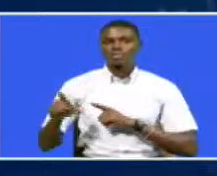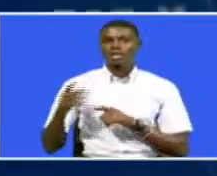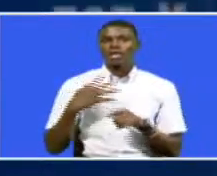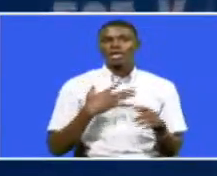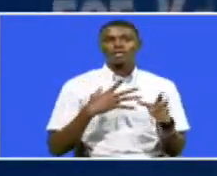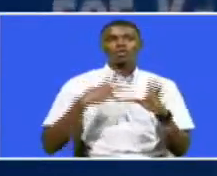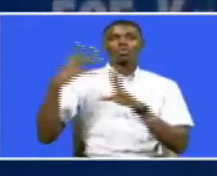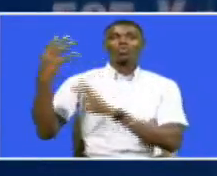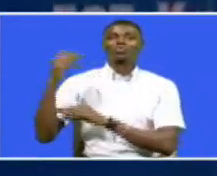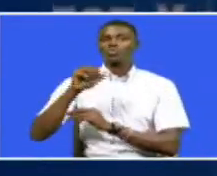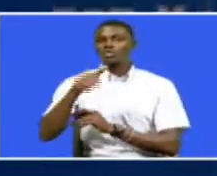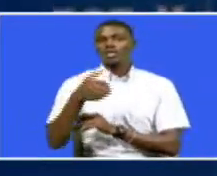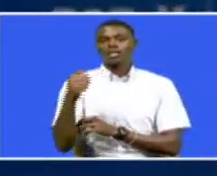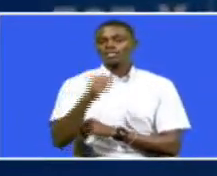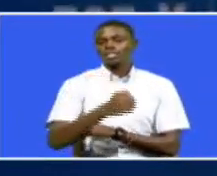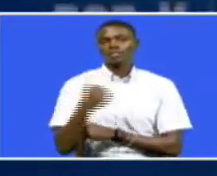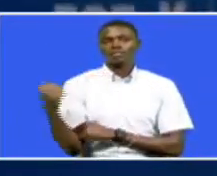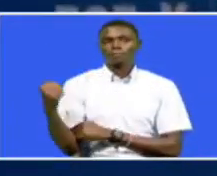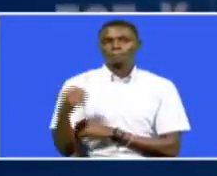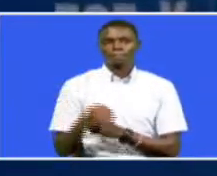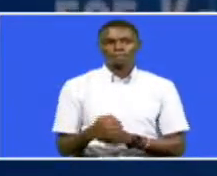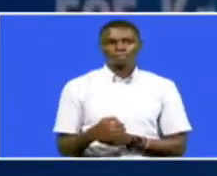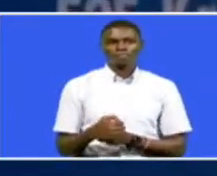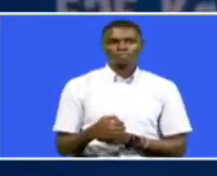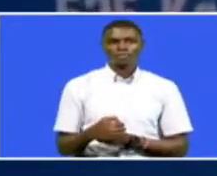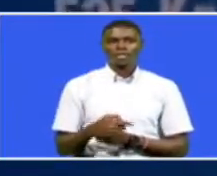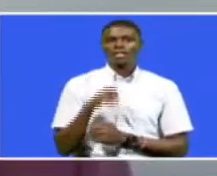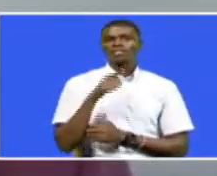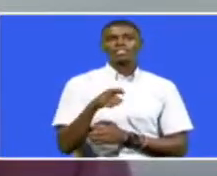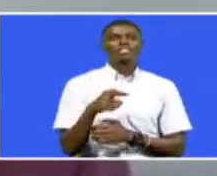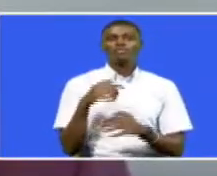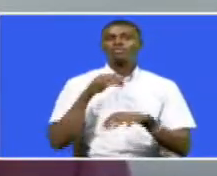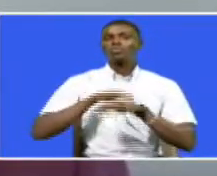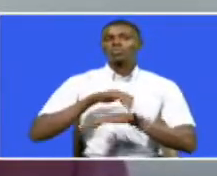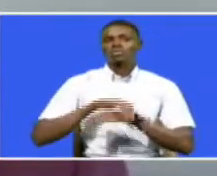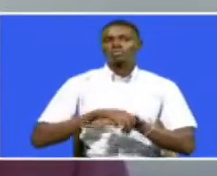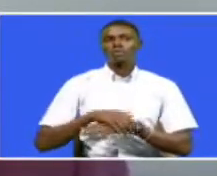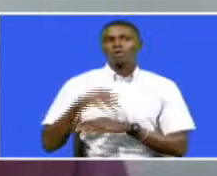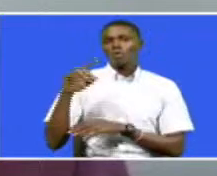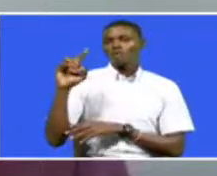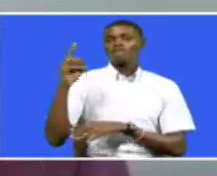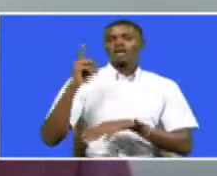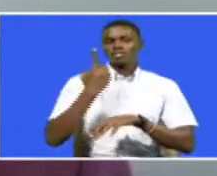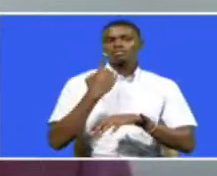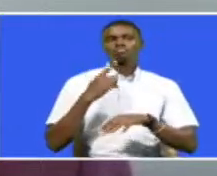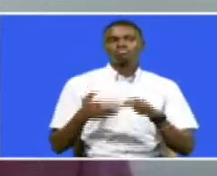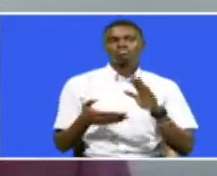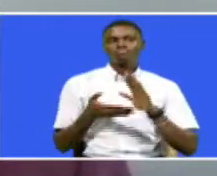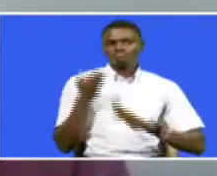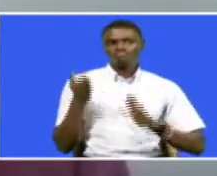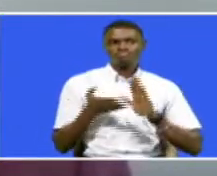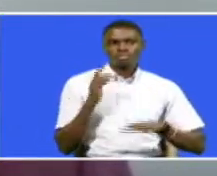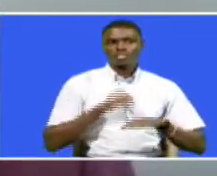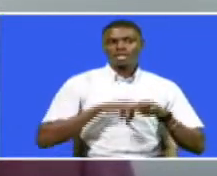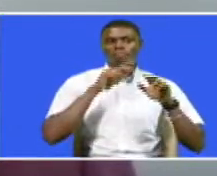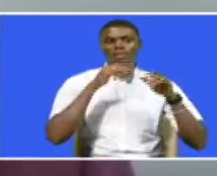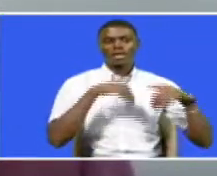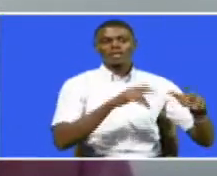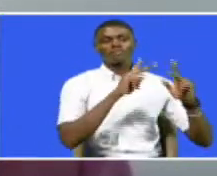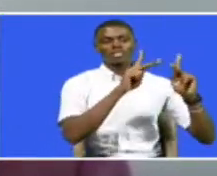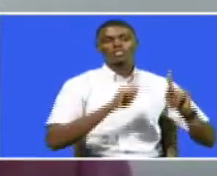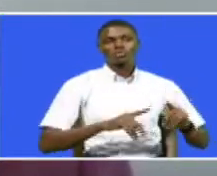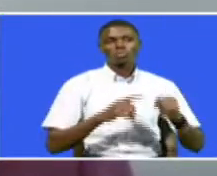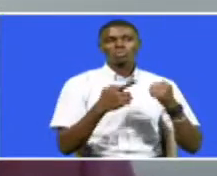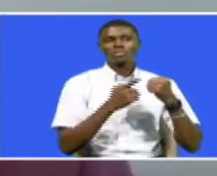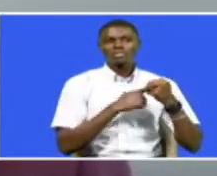to go to the other side. It is very convenient because one, it is very timely. When I leave Kisumu by